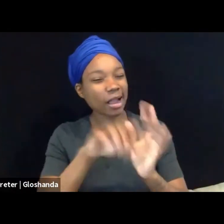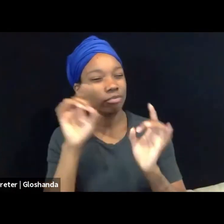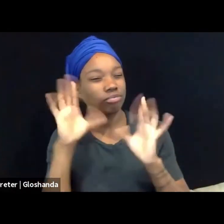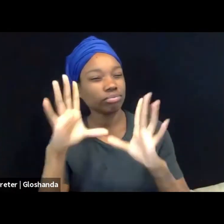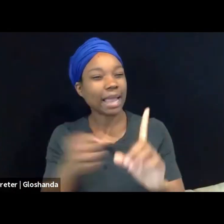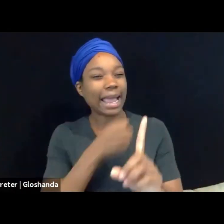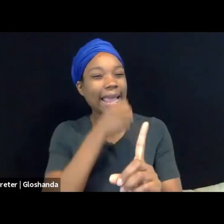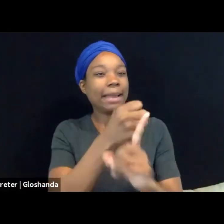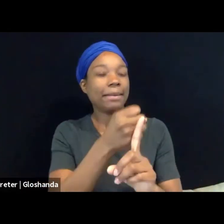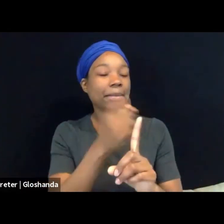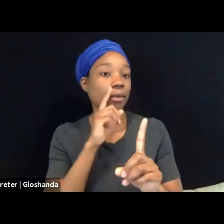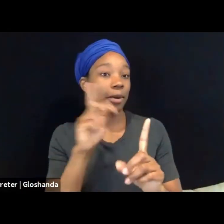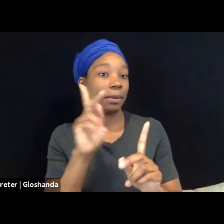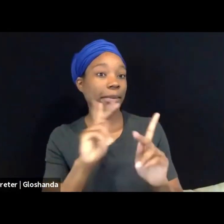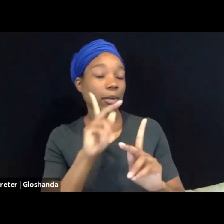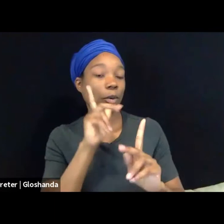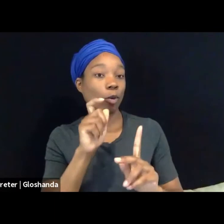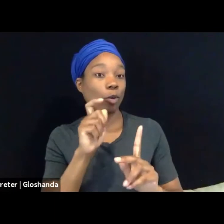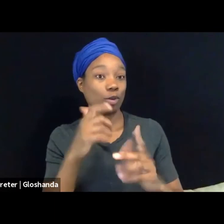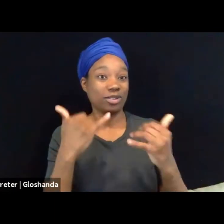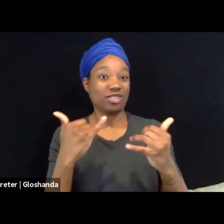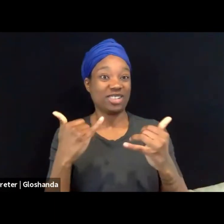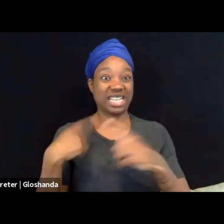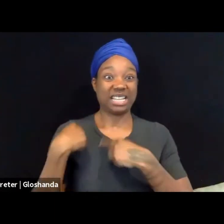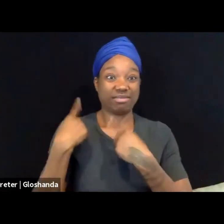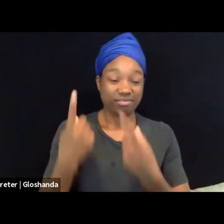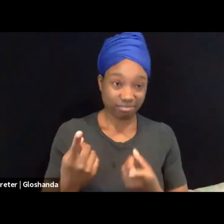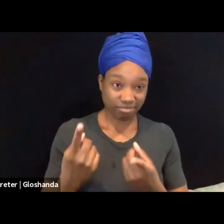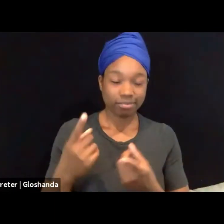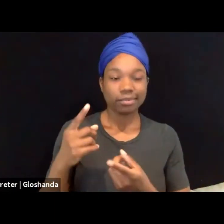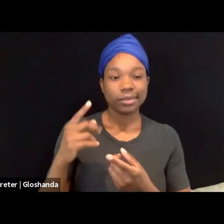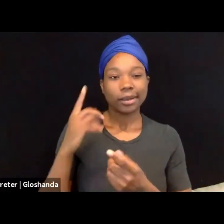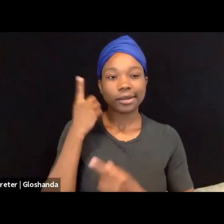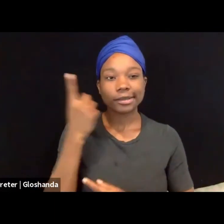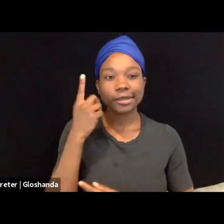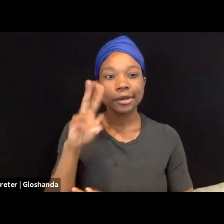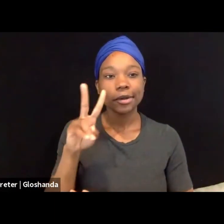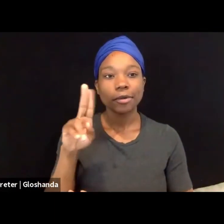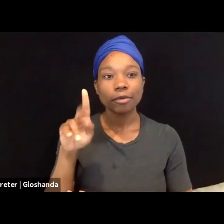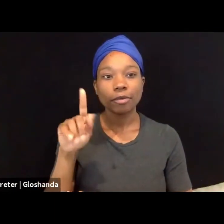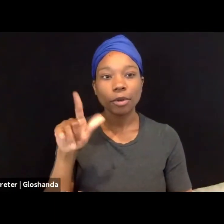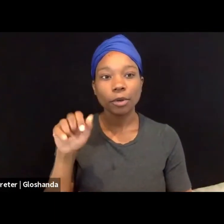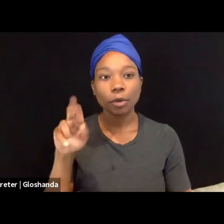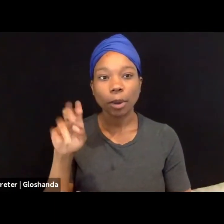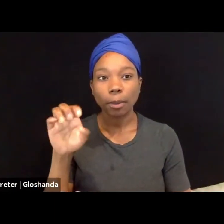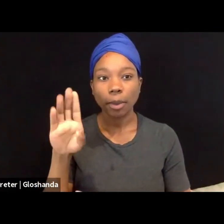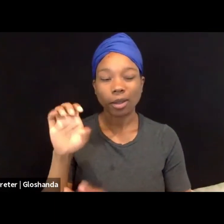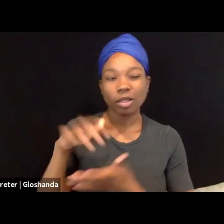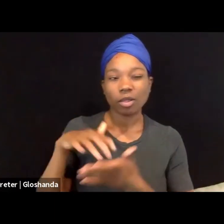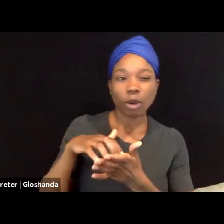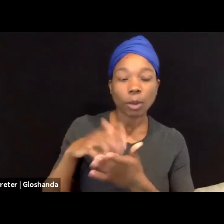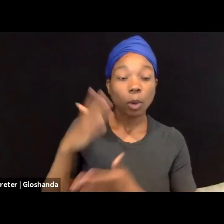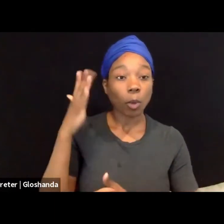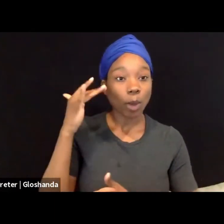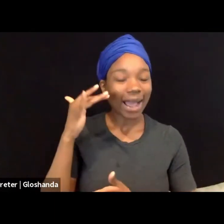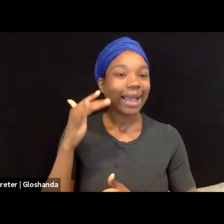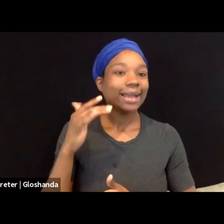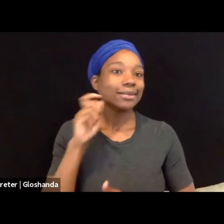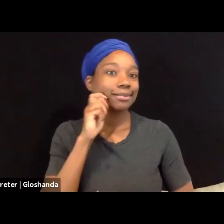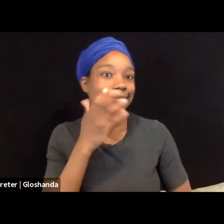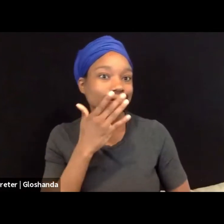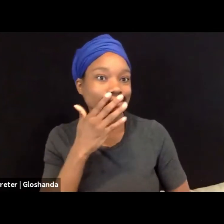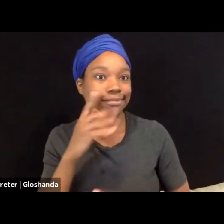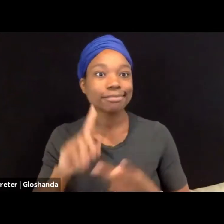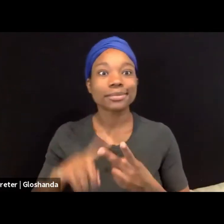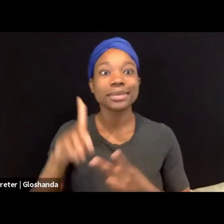been and are of particular vulnerabilities based on racial, demographic, physical, and economic